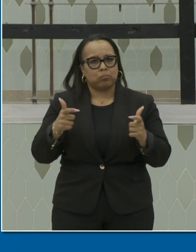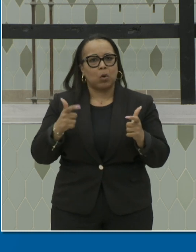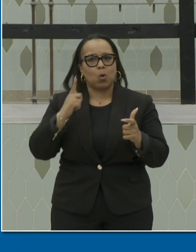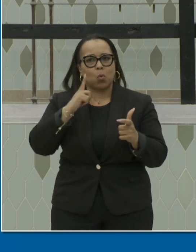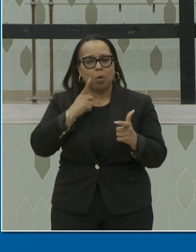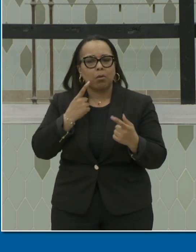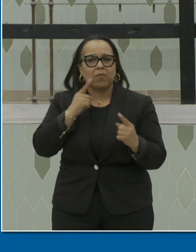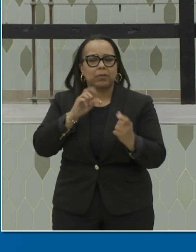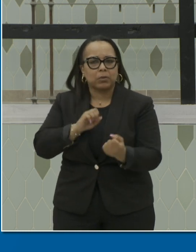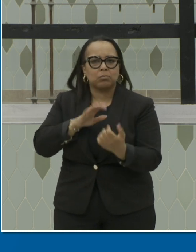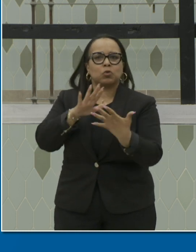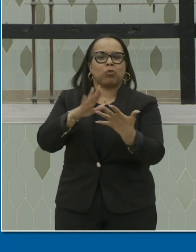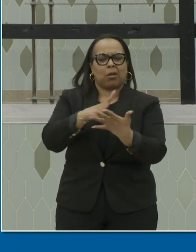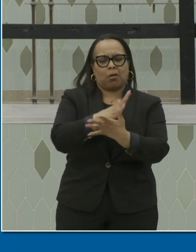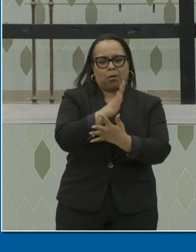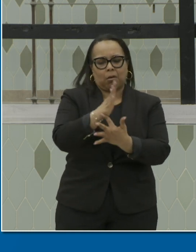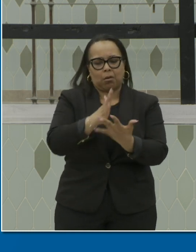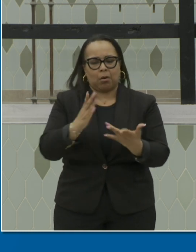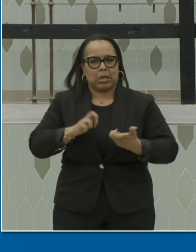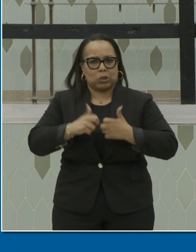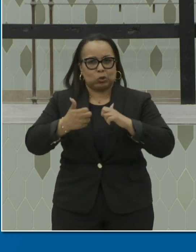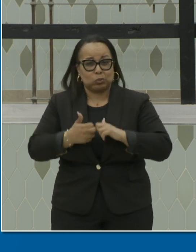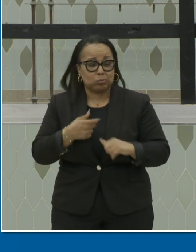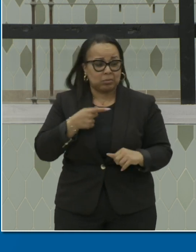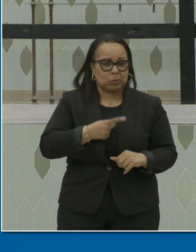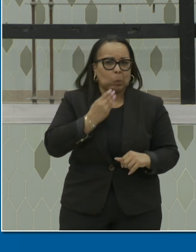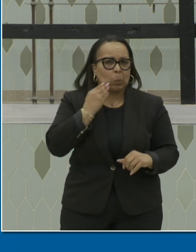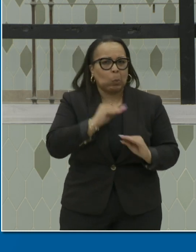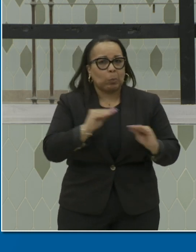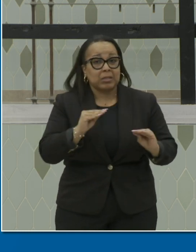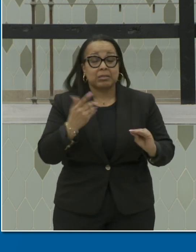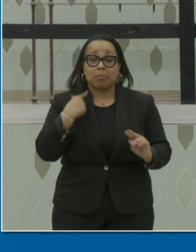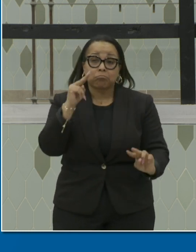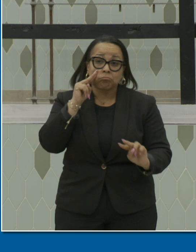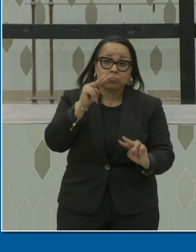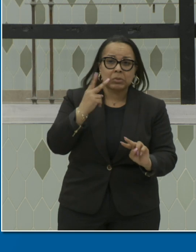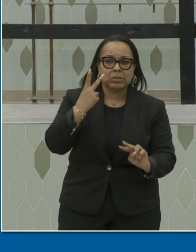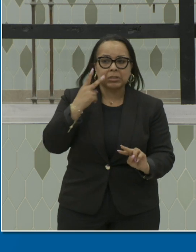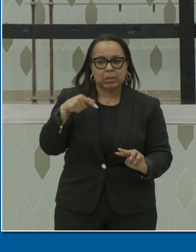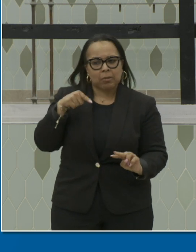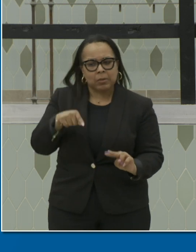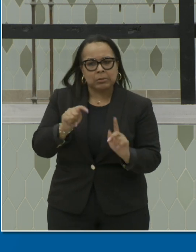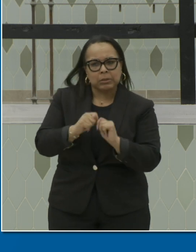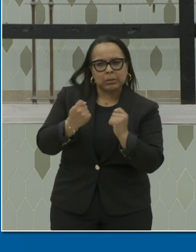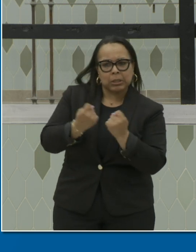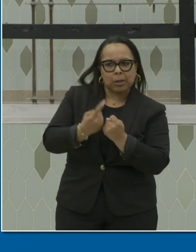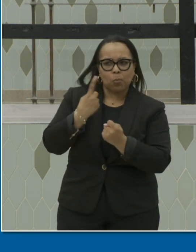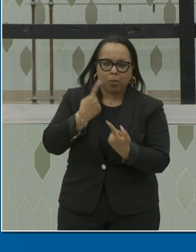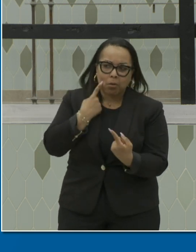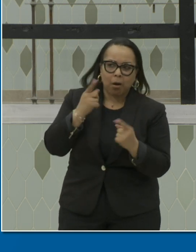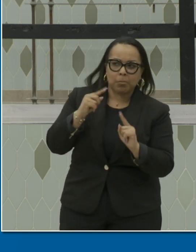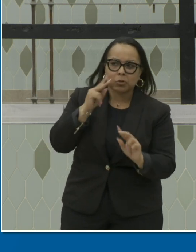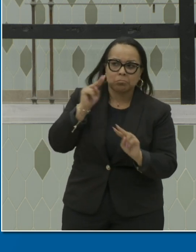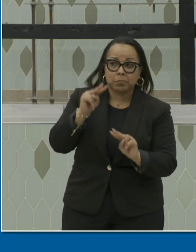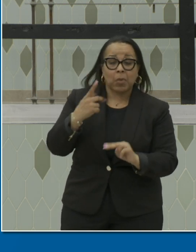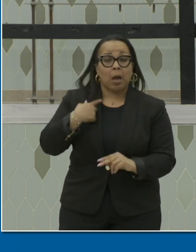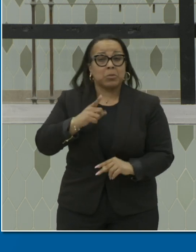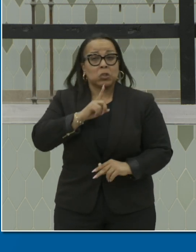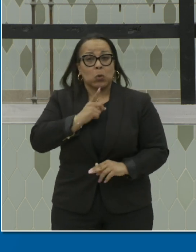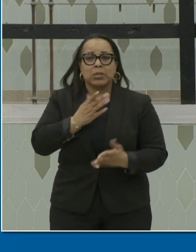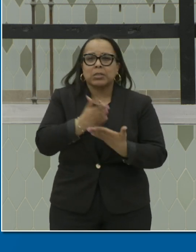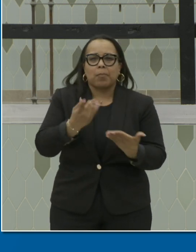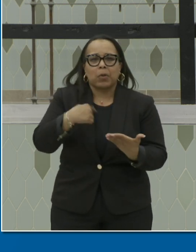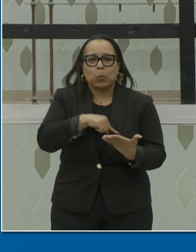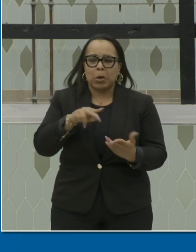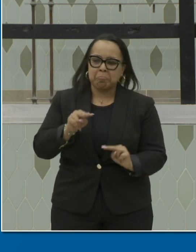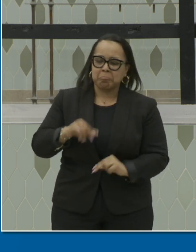effectively address such a multidimensional issue as homelessness. I look forward to see what this growing team will accomplish, and I am certain it can be